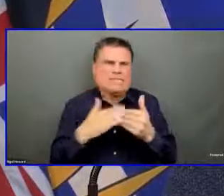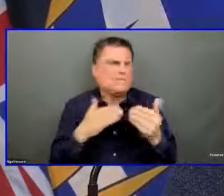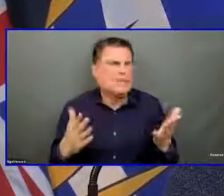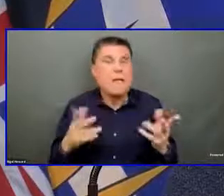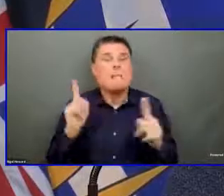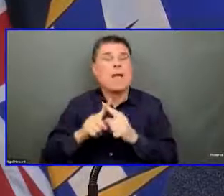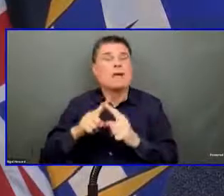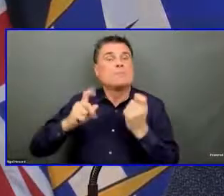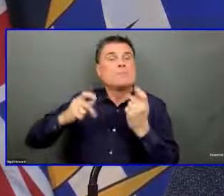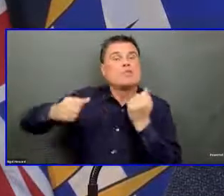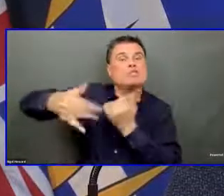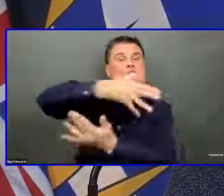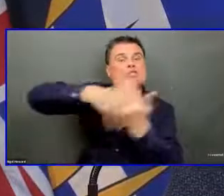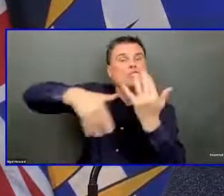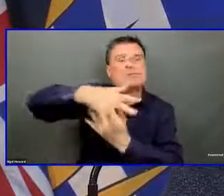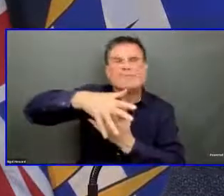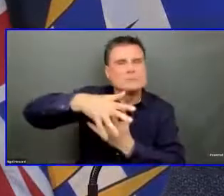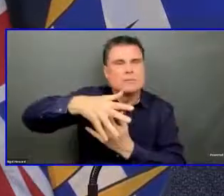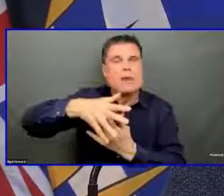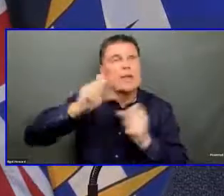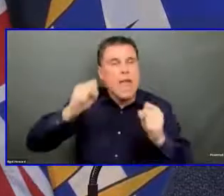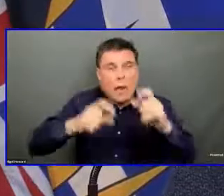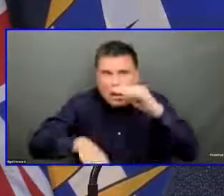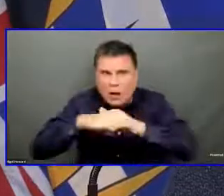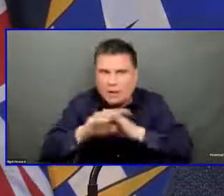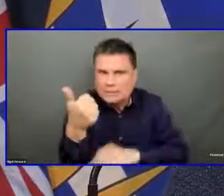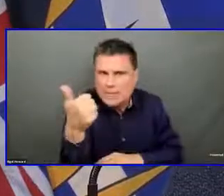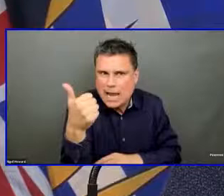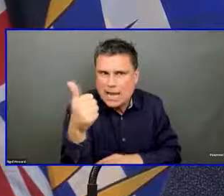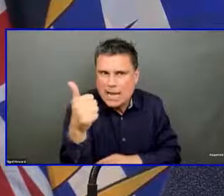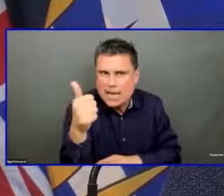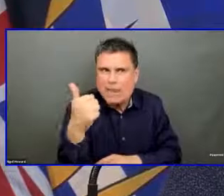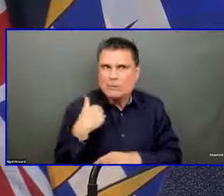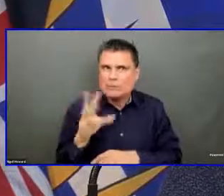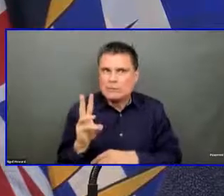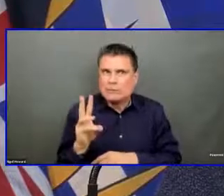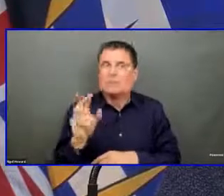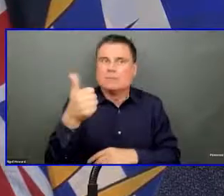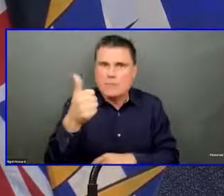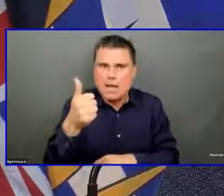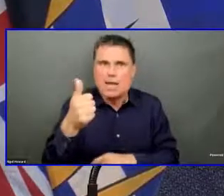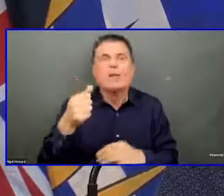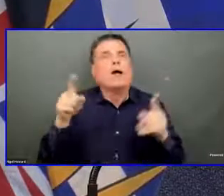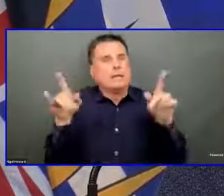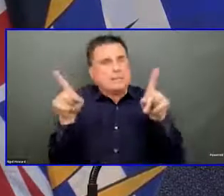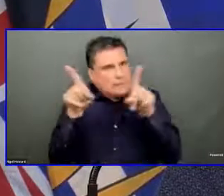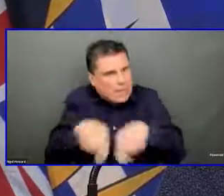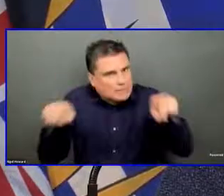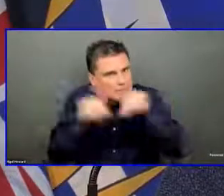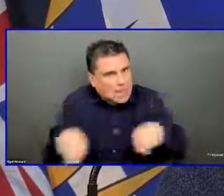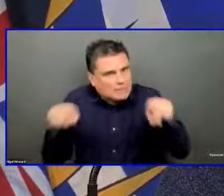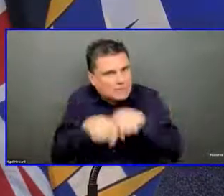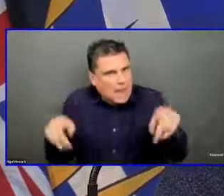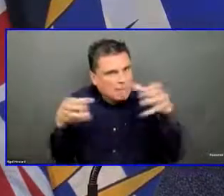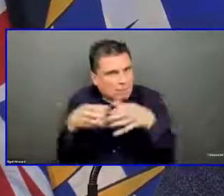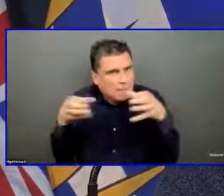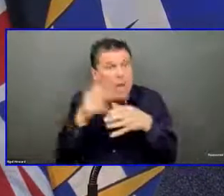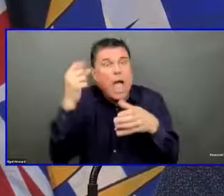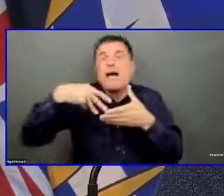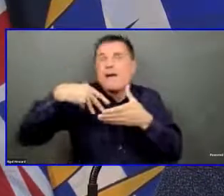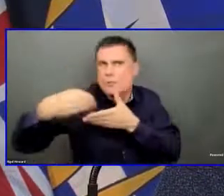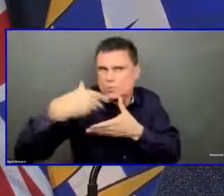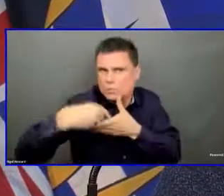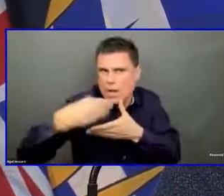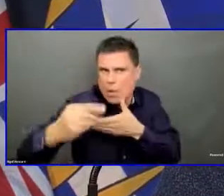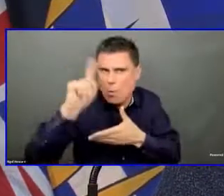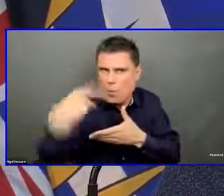people, outside, but smaller continues to be better. And if you're going to see others, it has to be